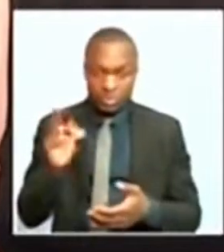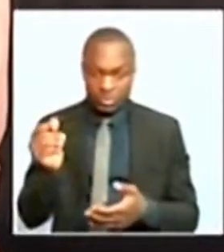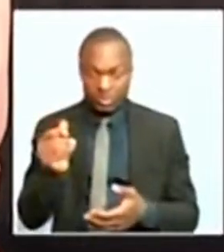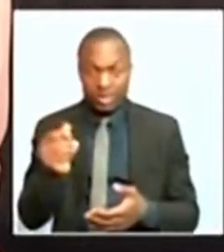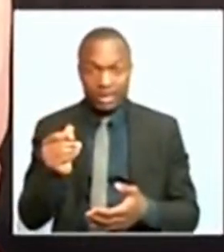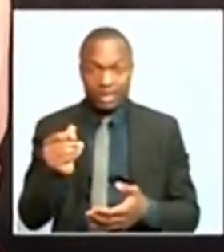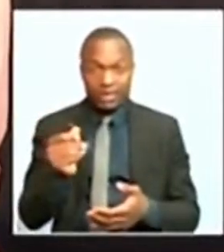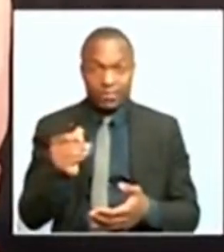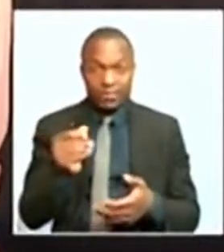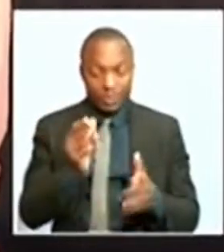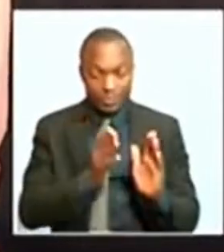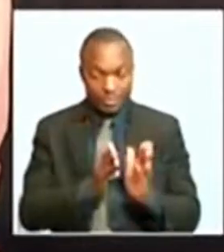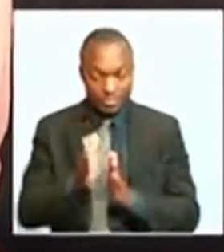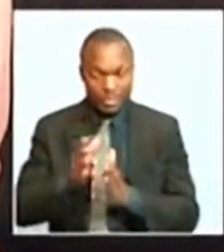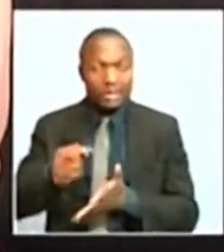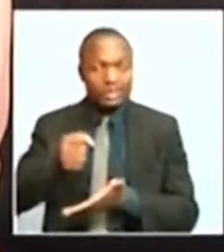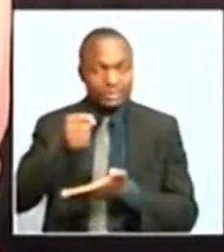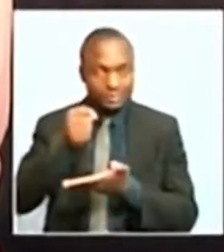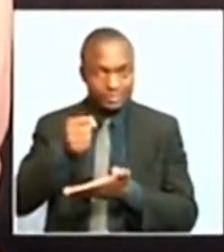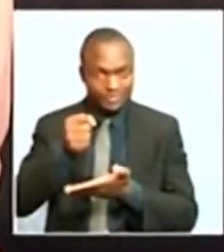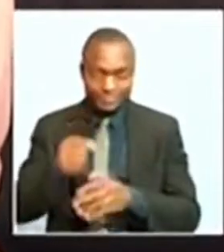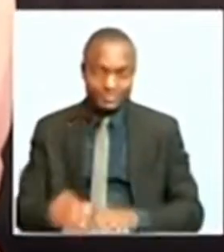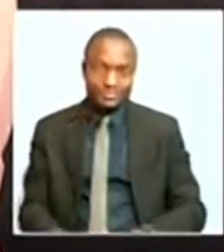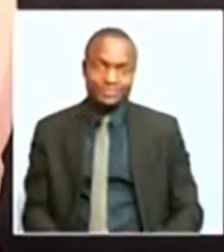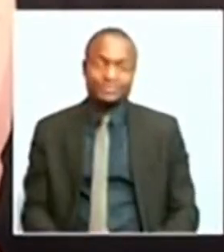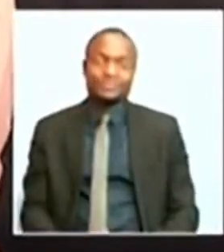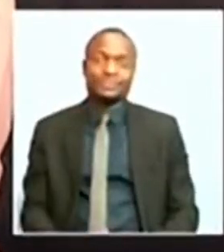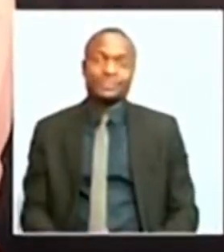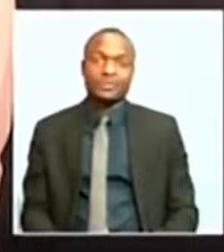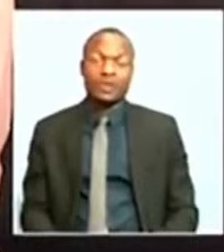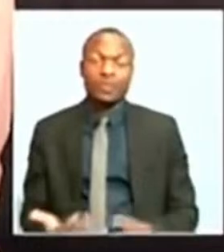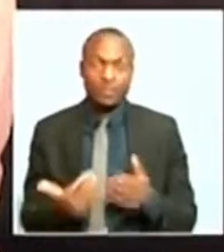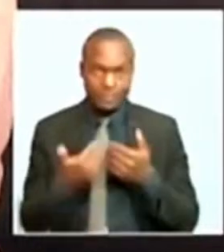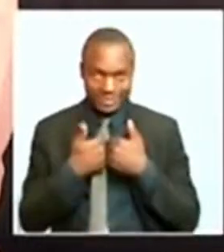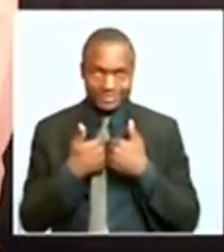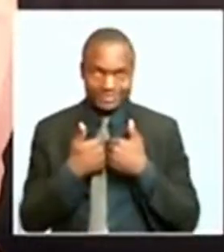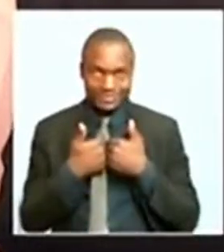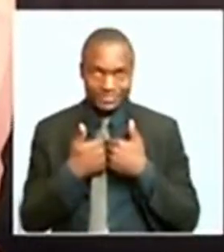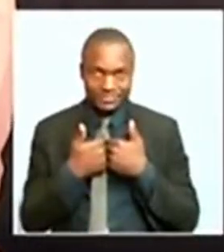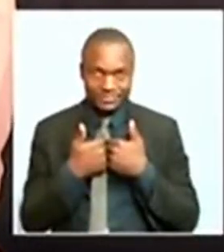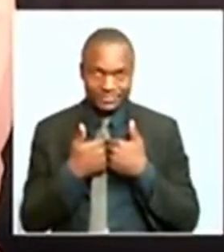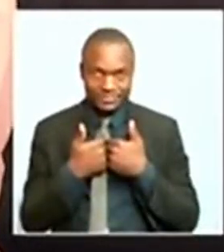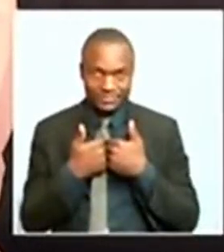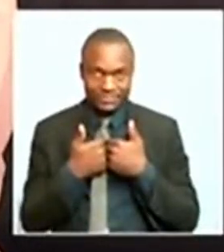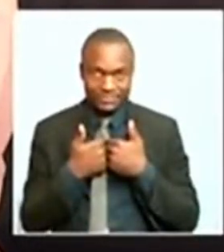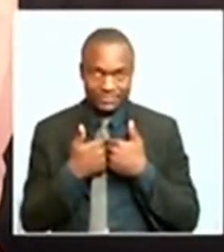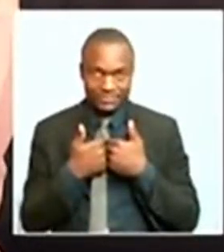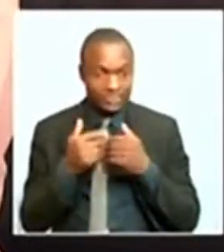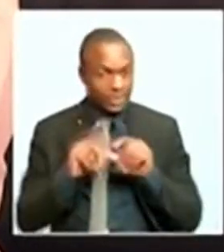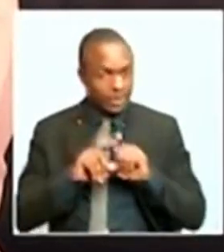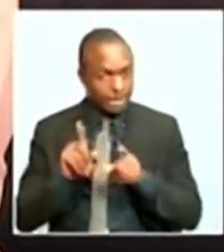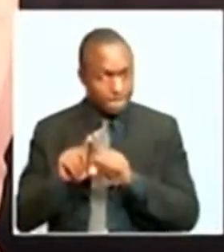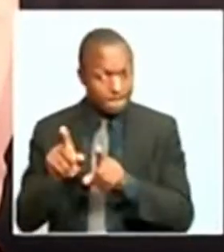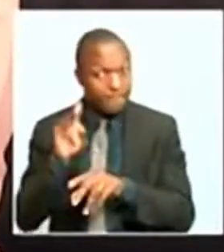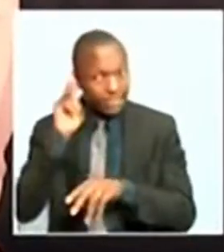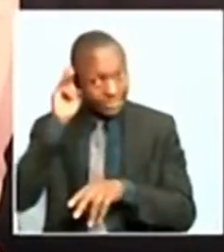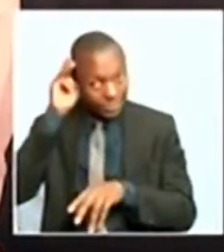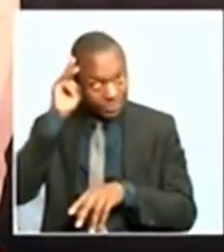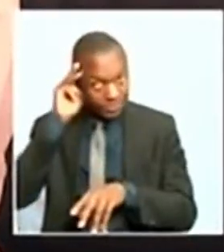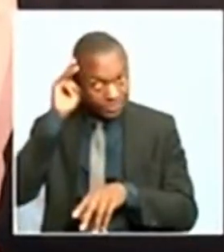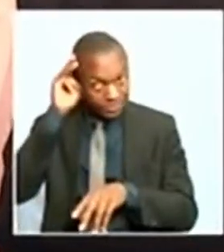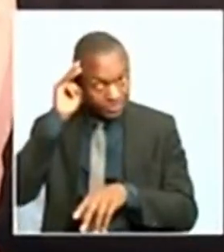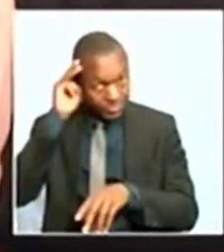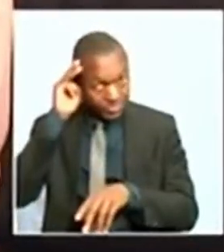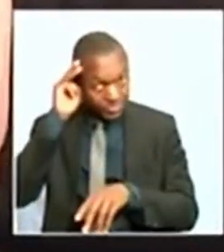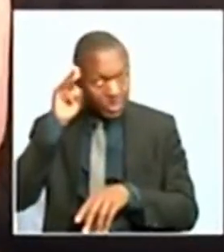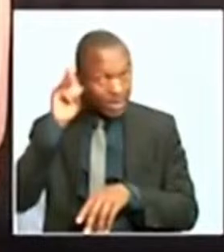this disaster that we had. So we do have even in the various ministries, like